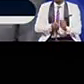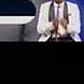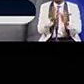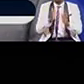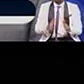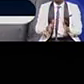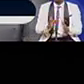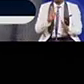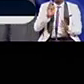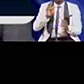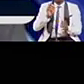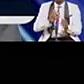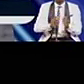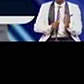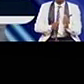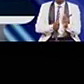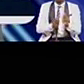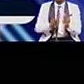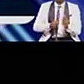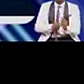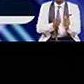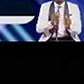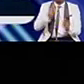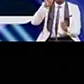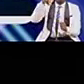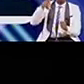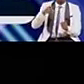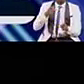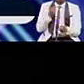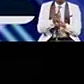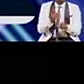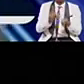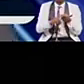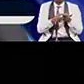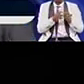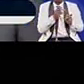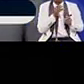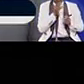righteousness or just to silence your conscience.